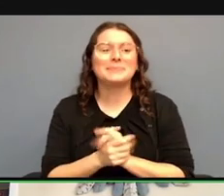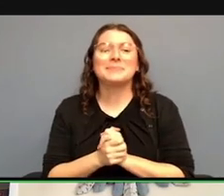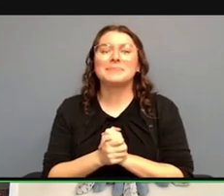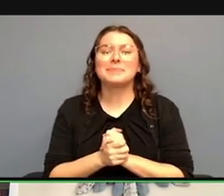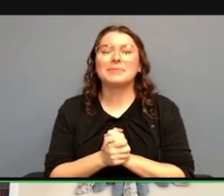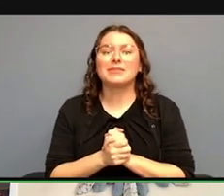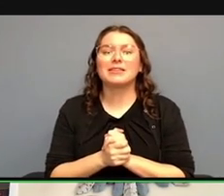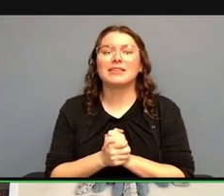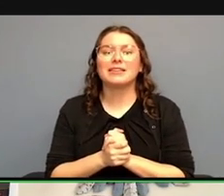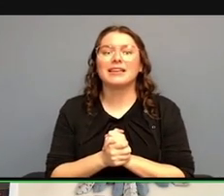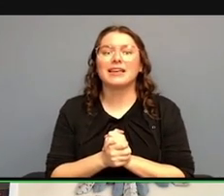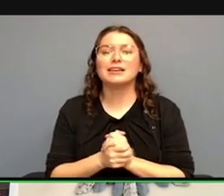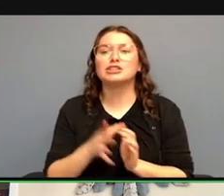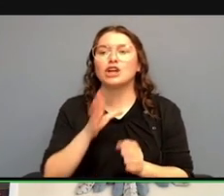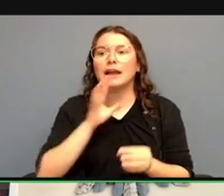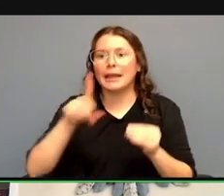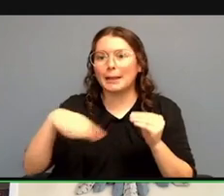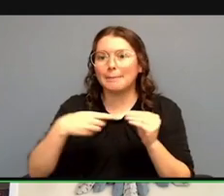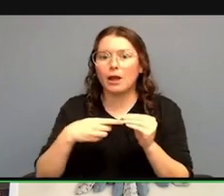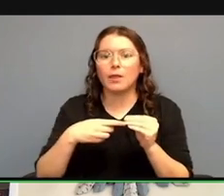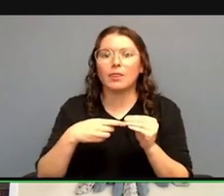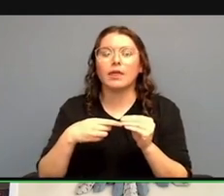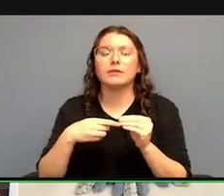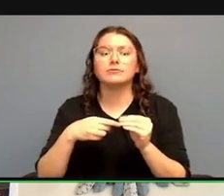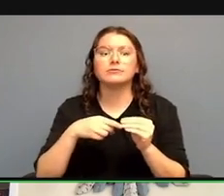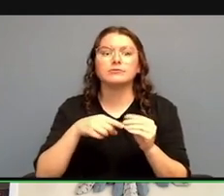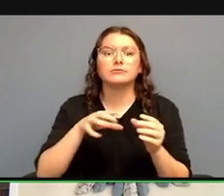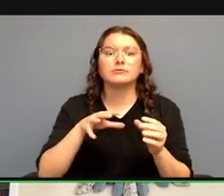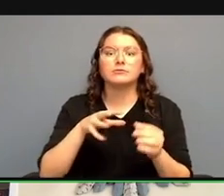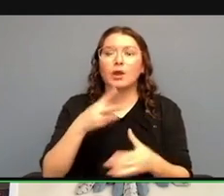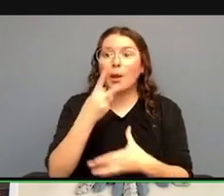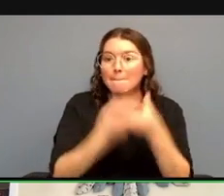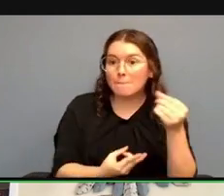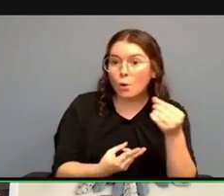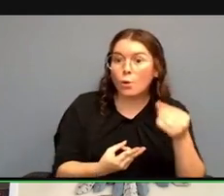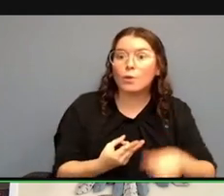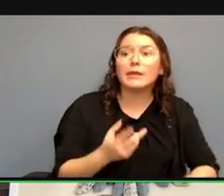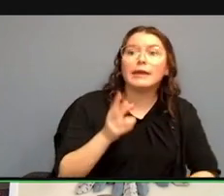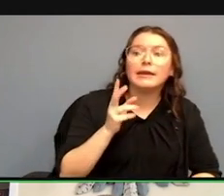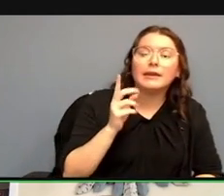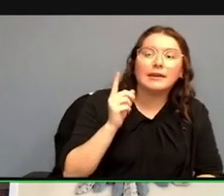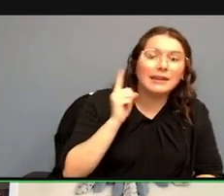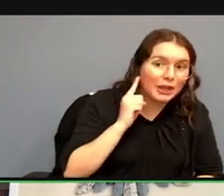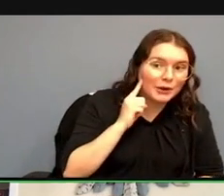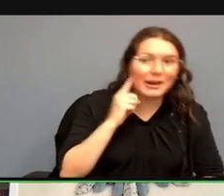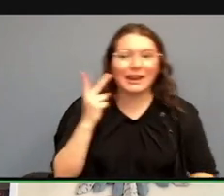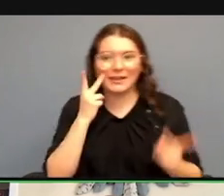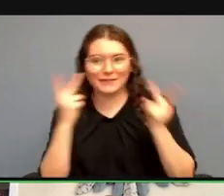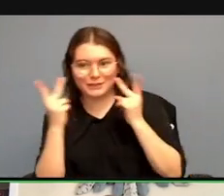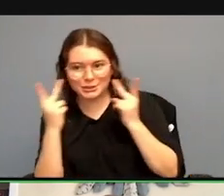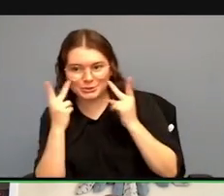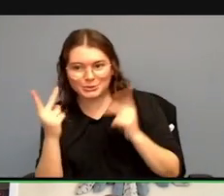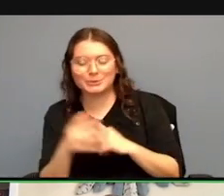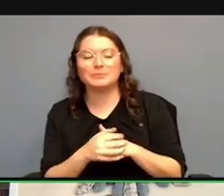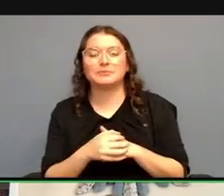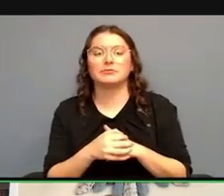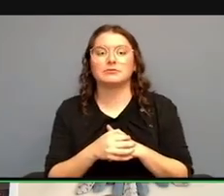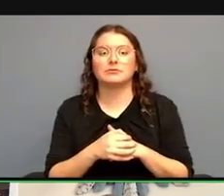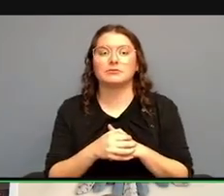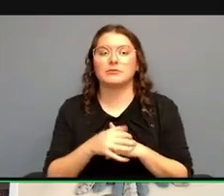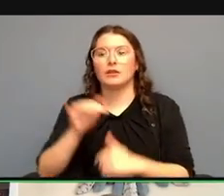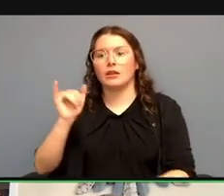Okay, so we're talking about the combination of both hearing and visual impairments, which causes such